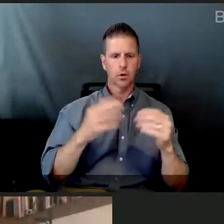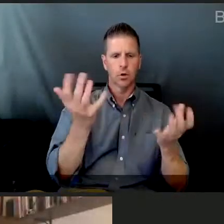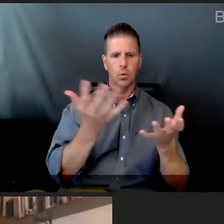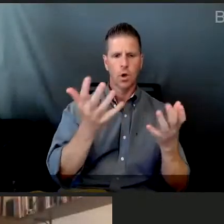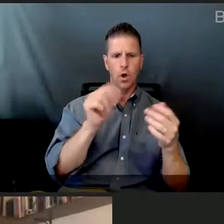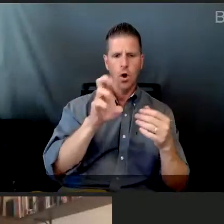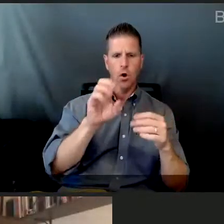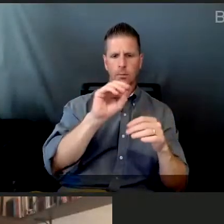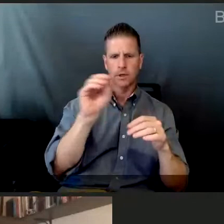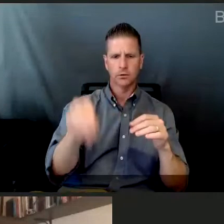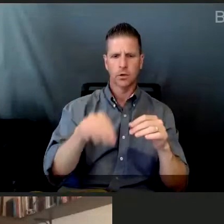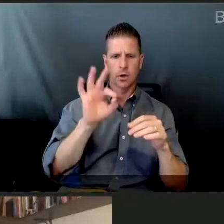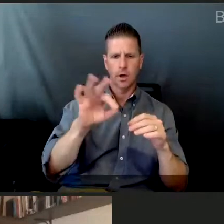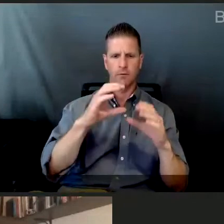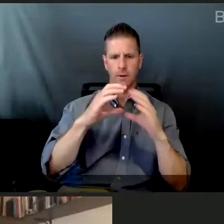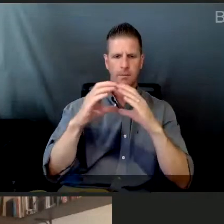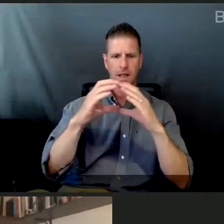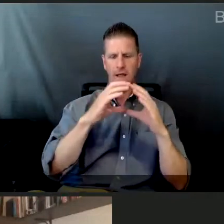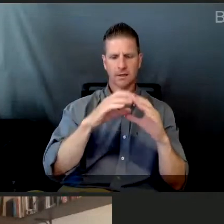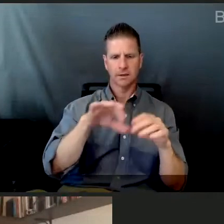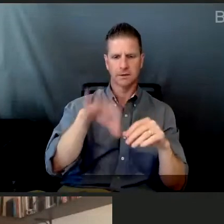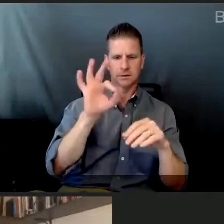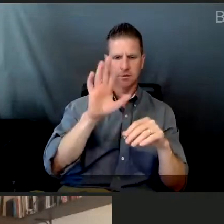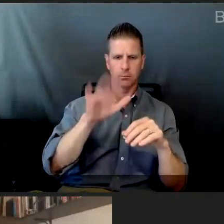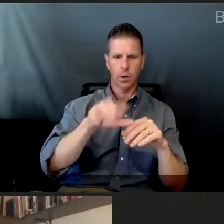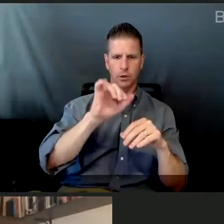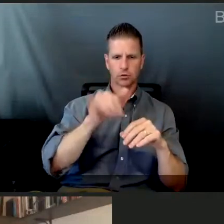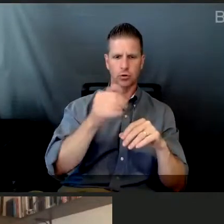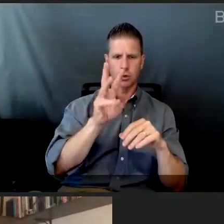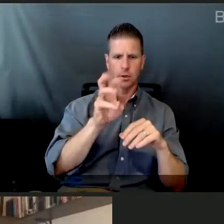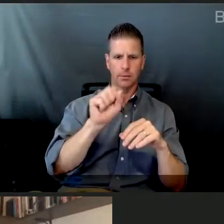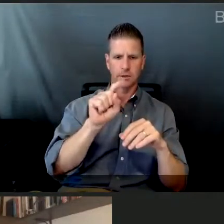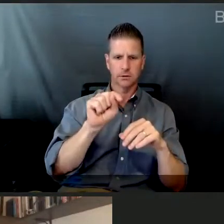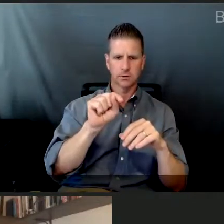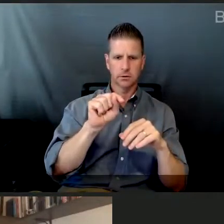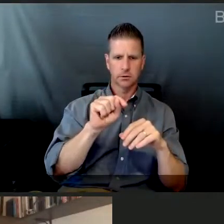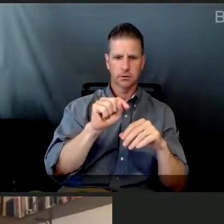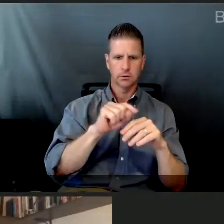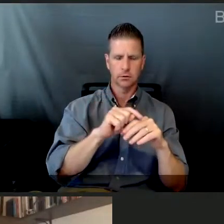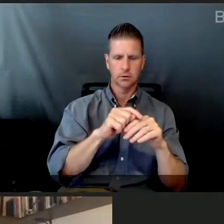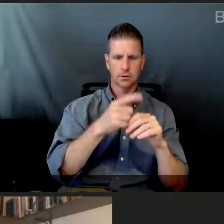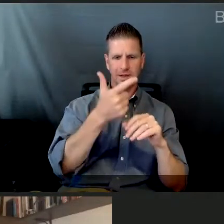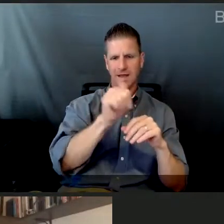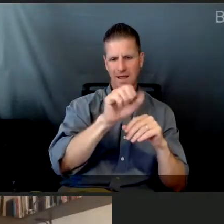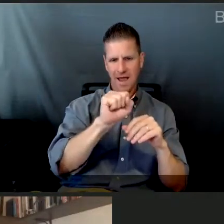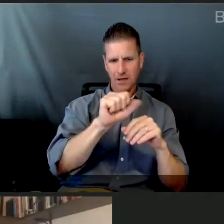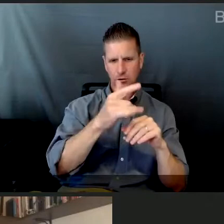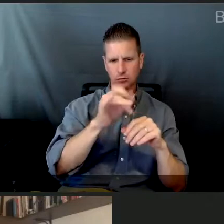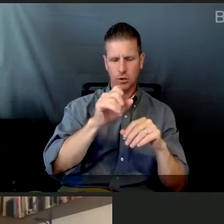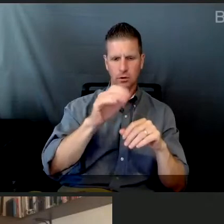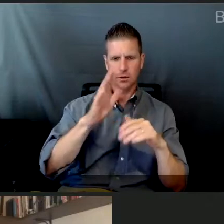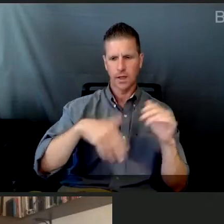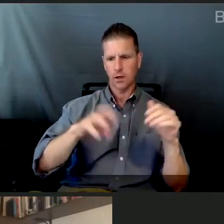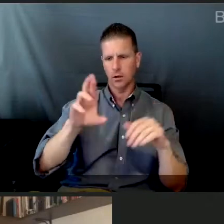percentages of planets discovered by JWST, gas giants versus rocky planets?